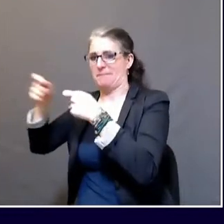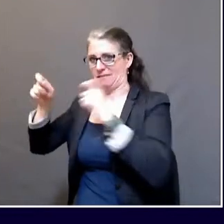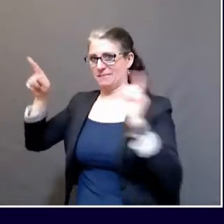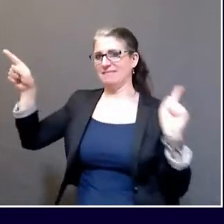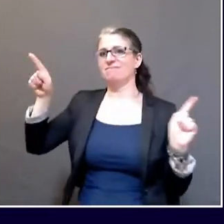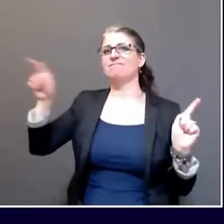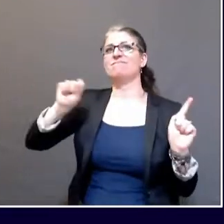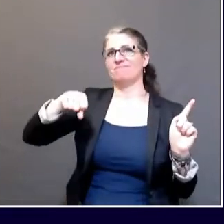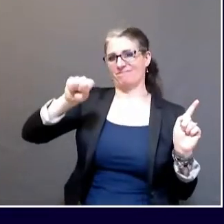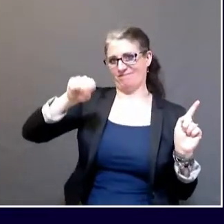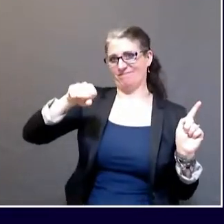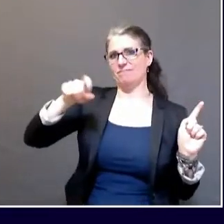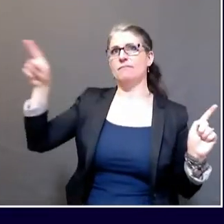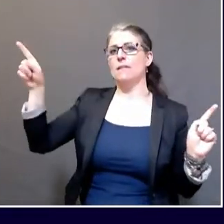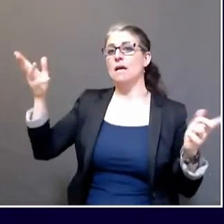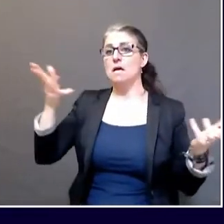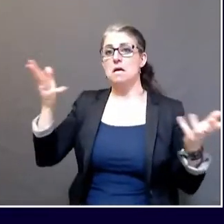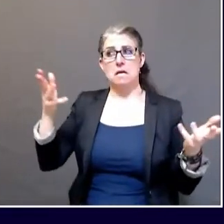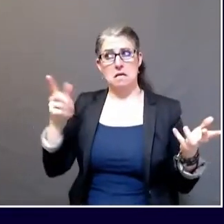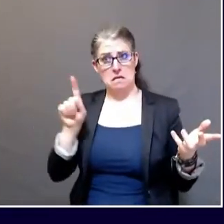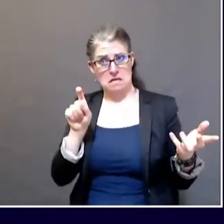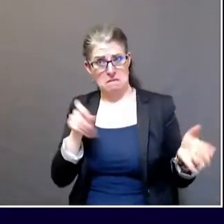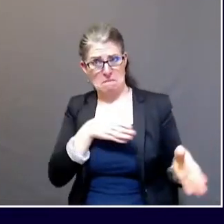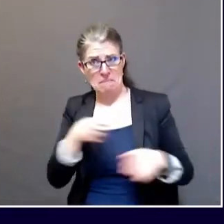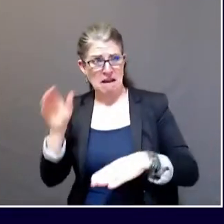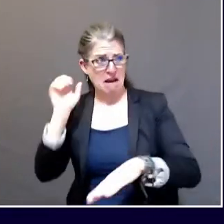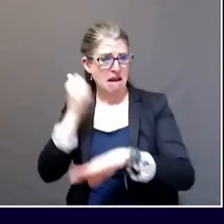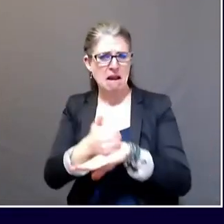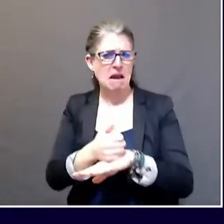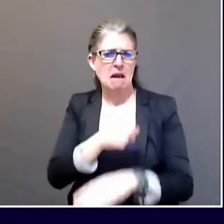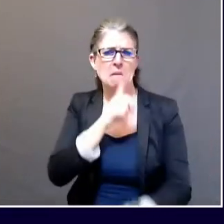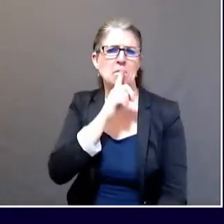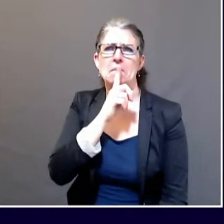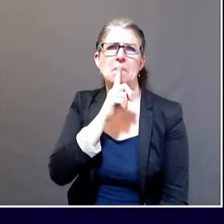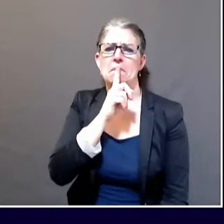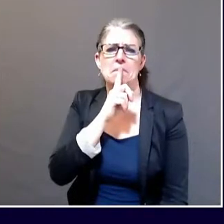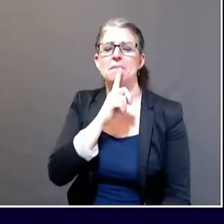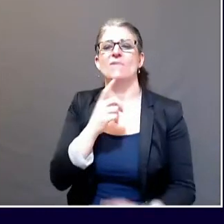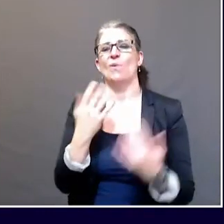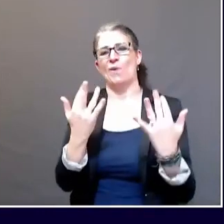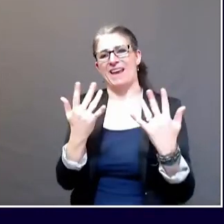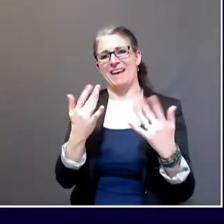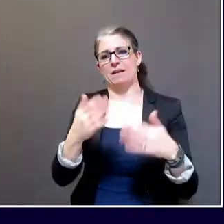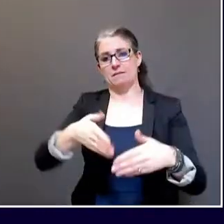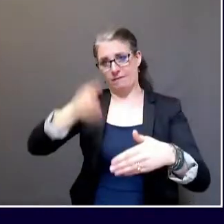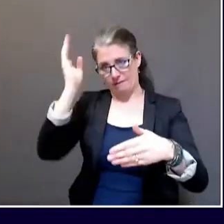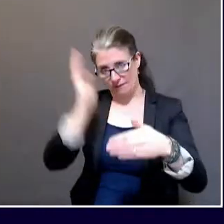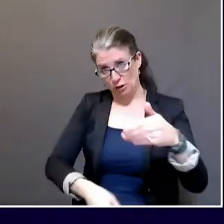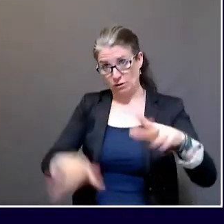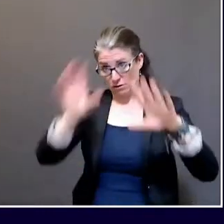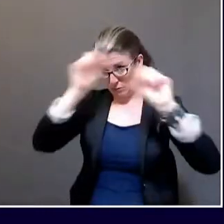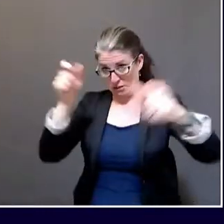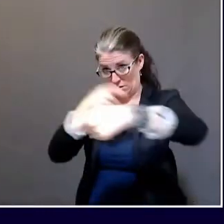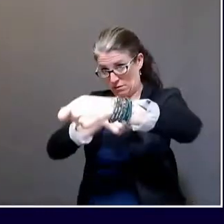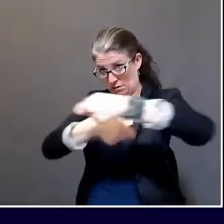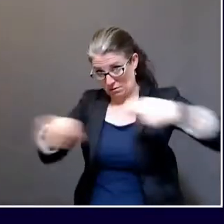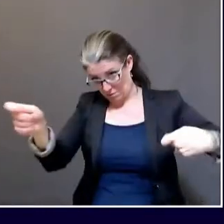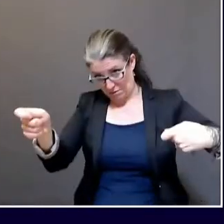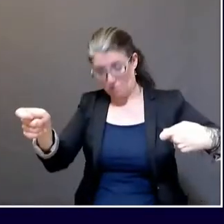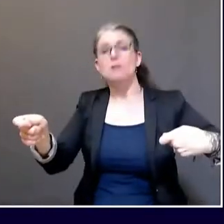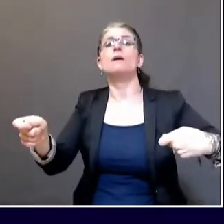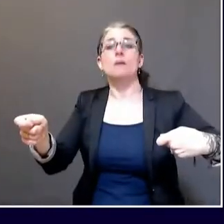now, we're waiting to see after tomorrow and after the administration is in place what their plans will